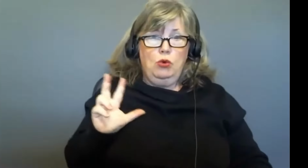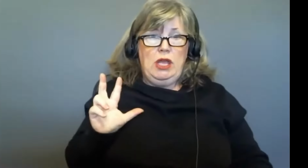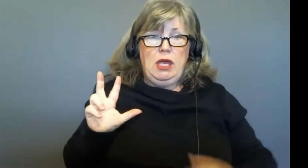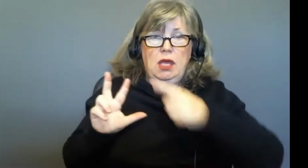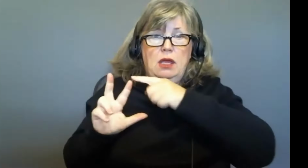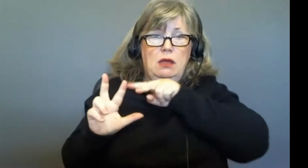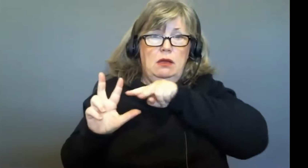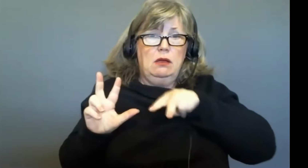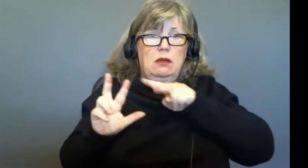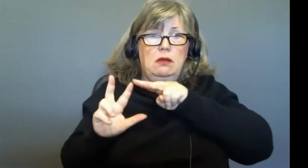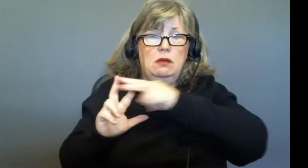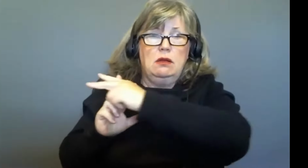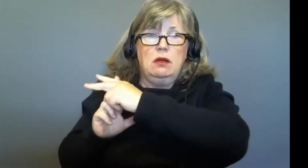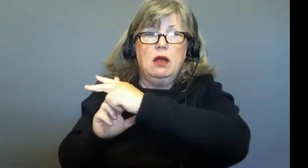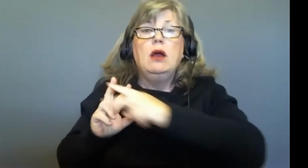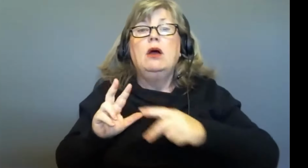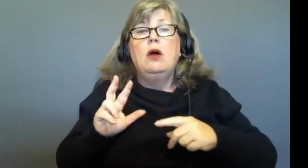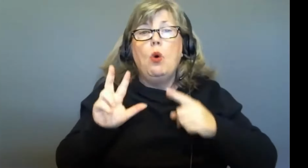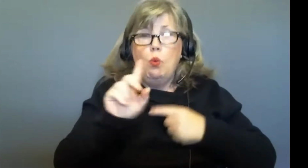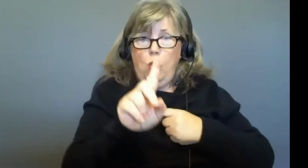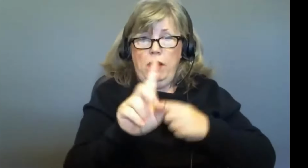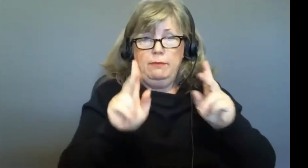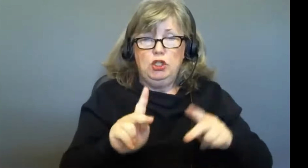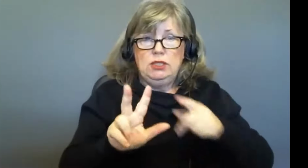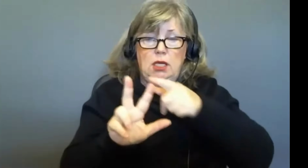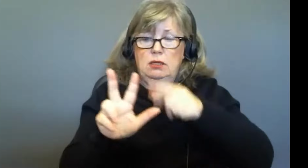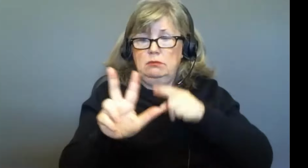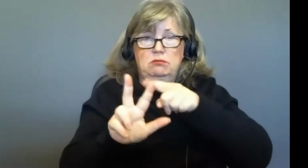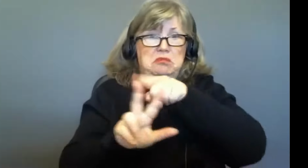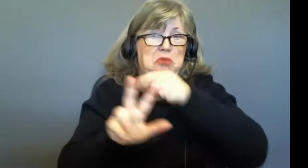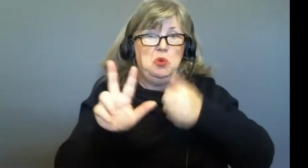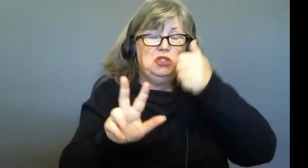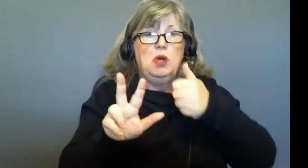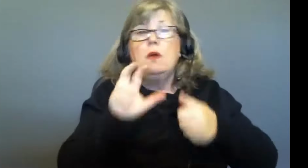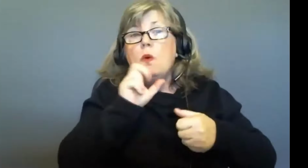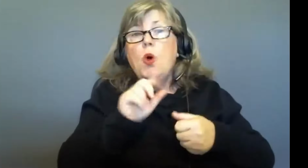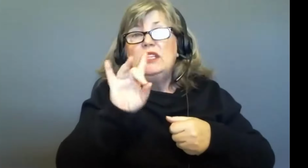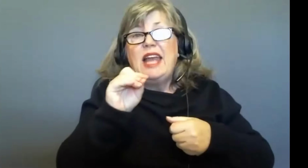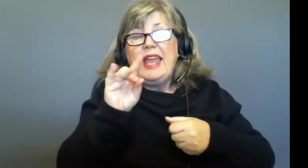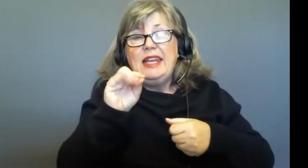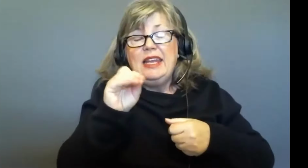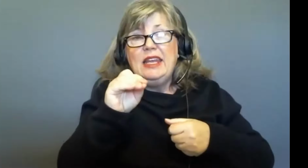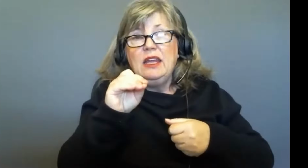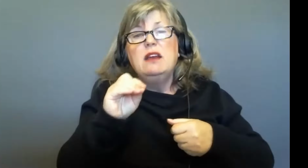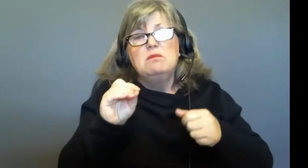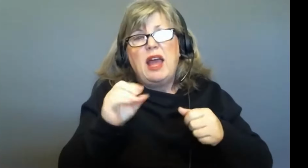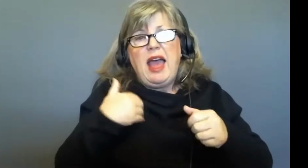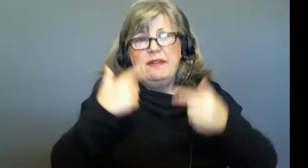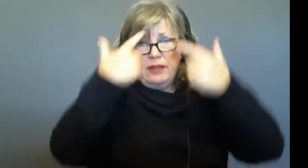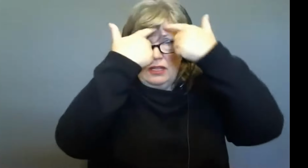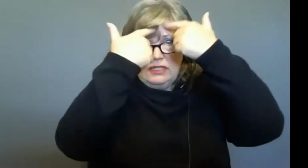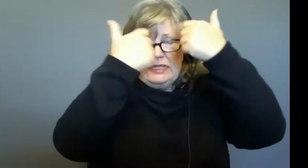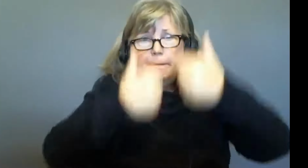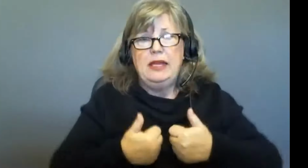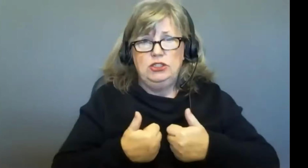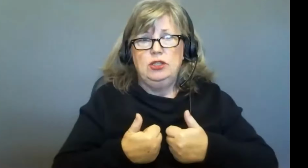have dementia by the time you'll be 80 years of age. That's the bad news, sorry. The good news is it won't